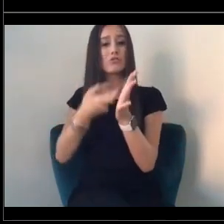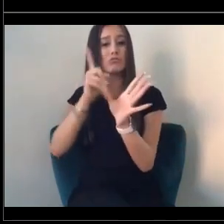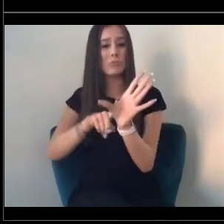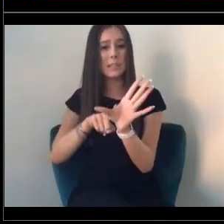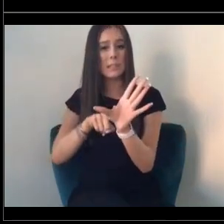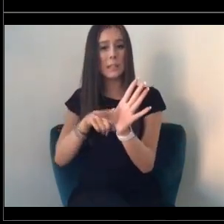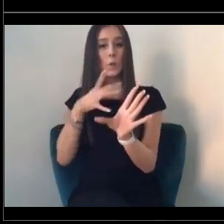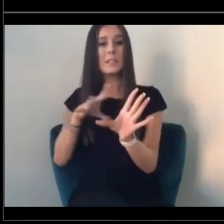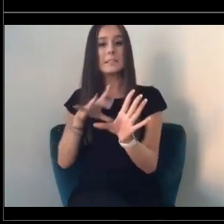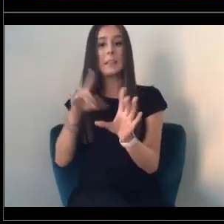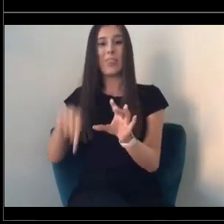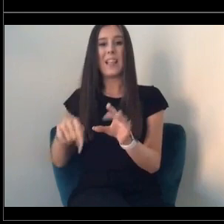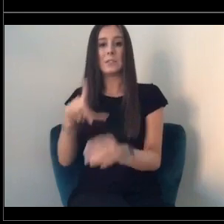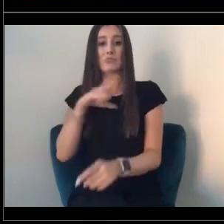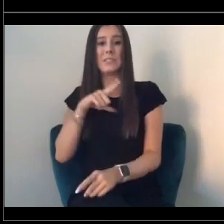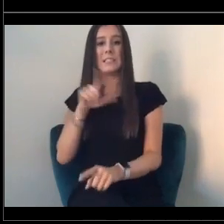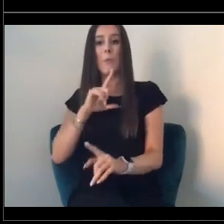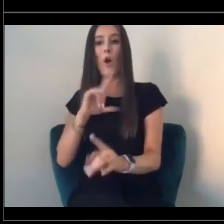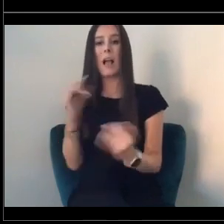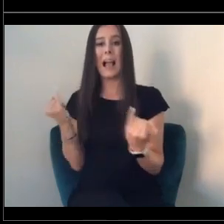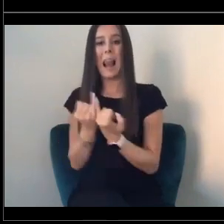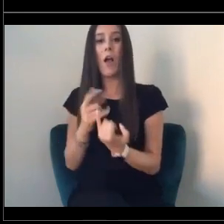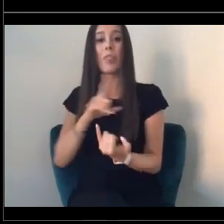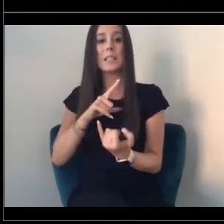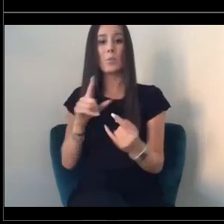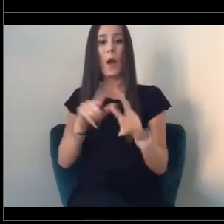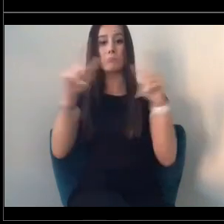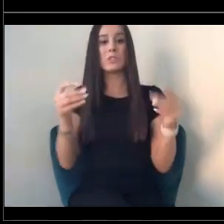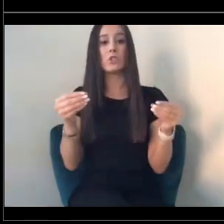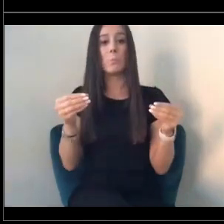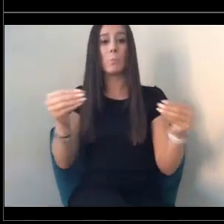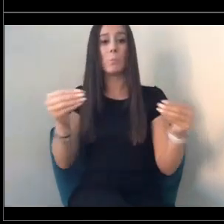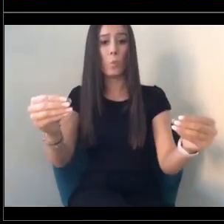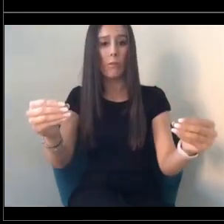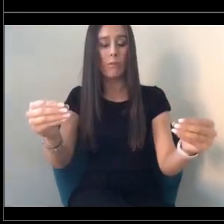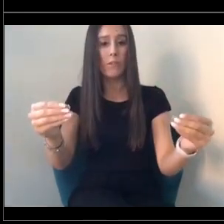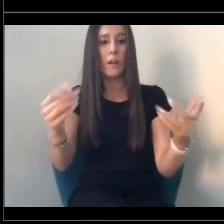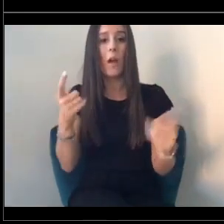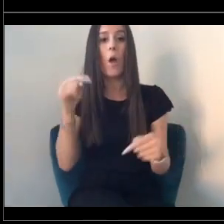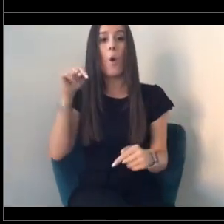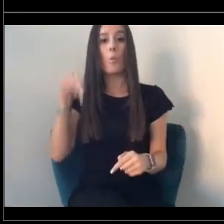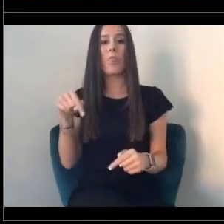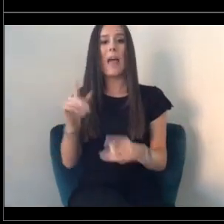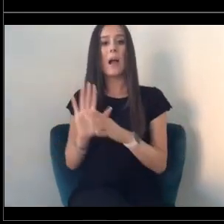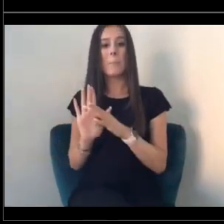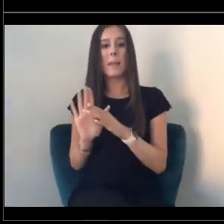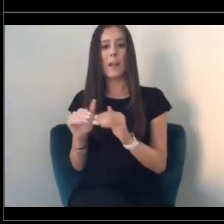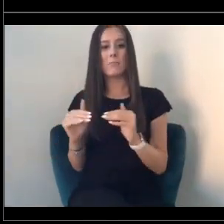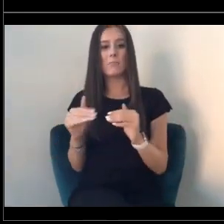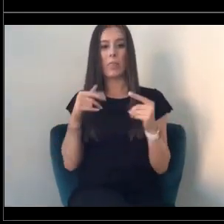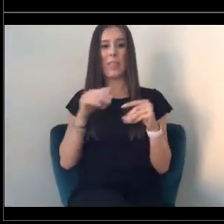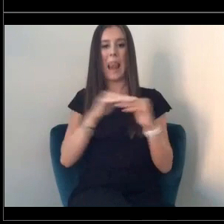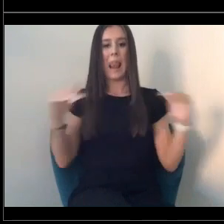of the bridge, which Steve was just talking about, will this protrude above the land level?